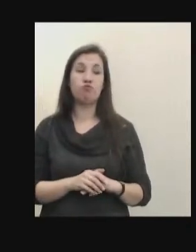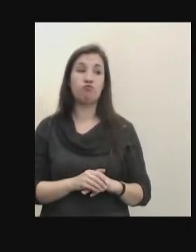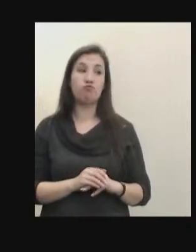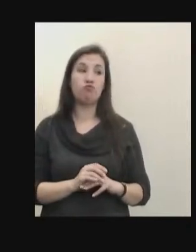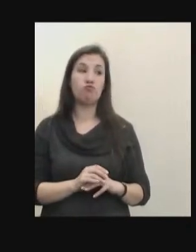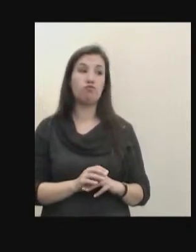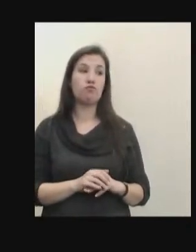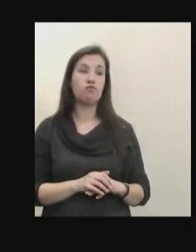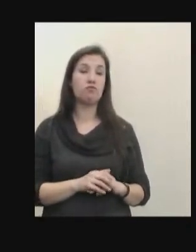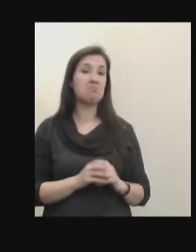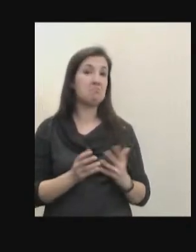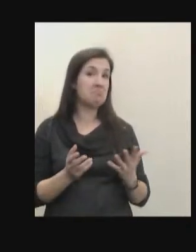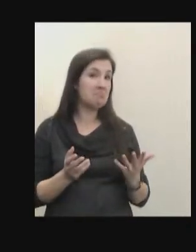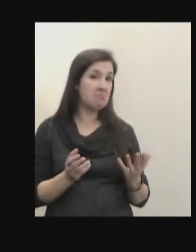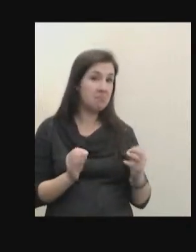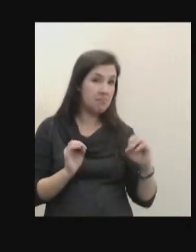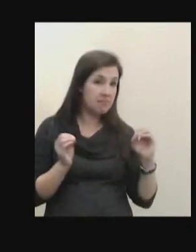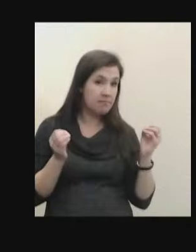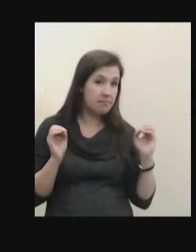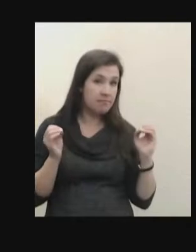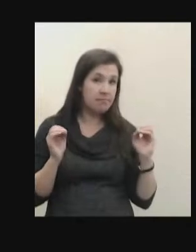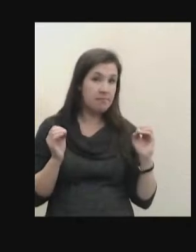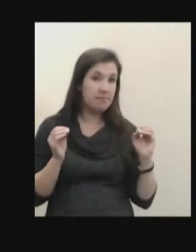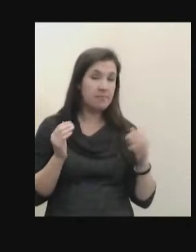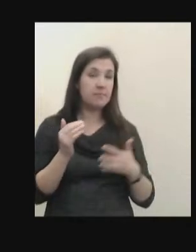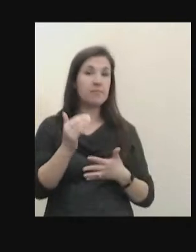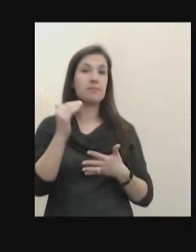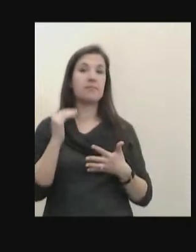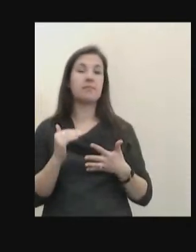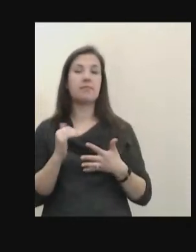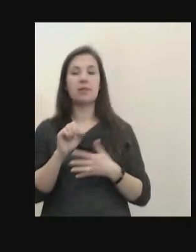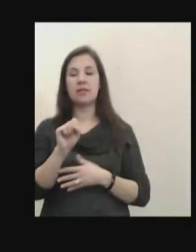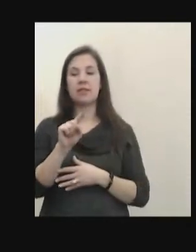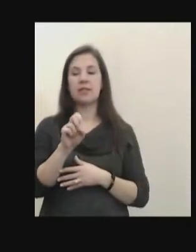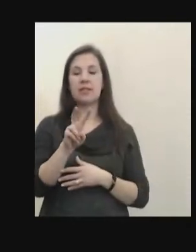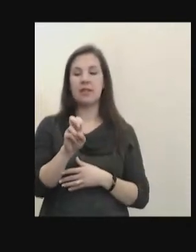If not, we'll go to Steve Brown at Channel 2.